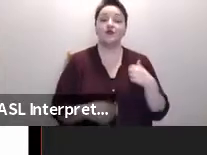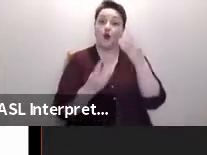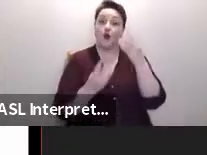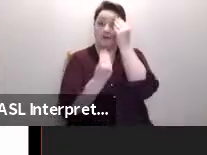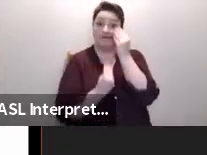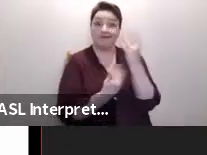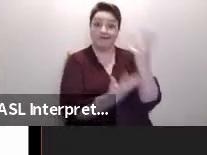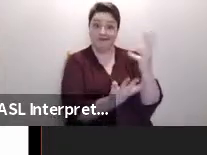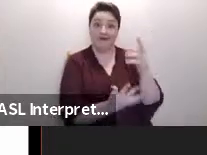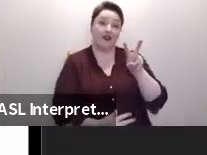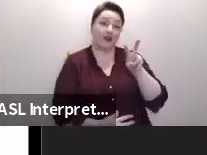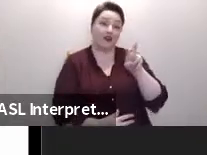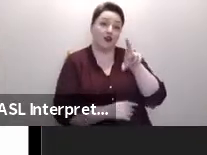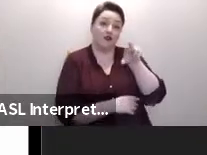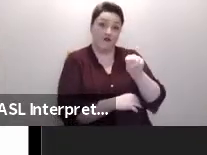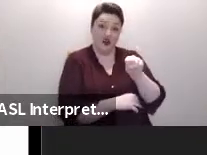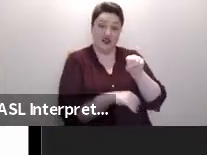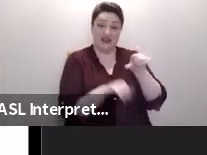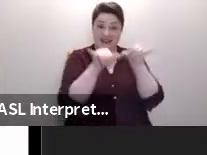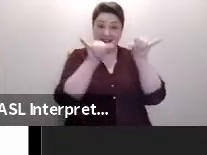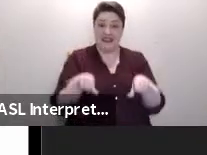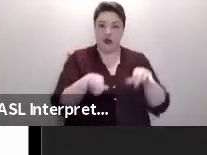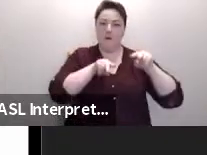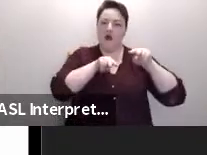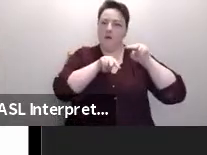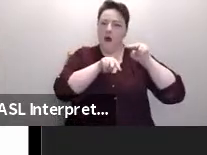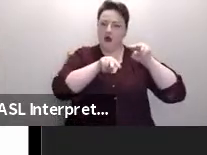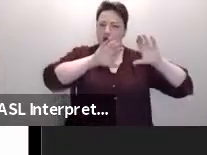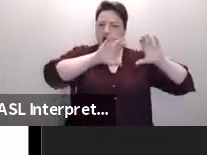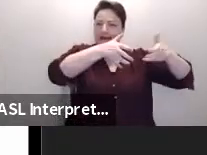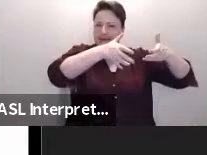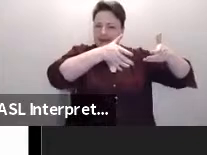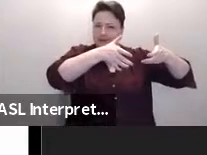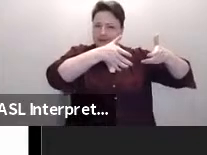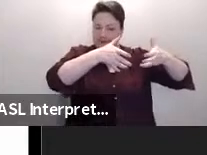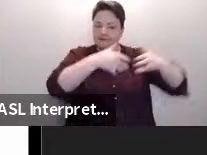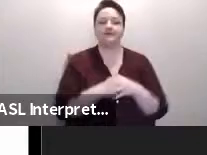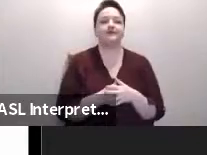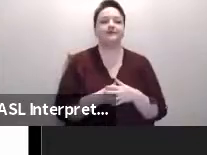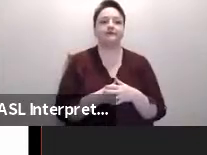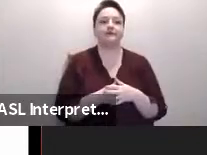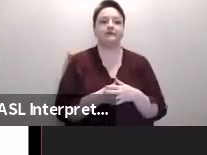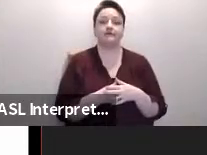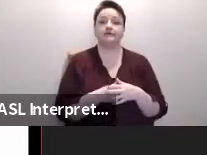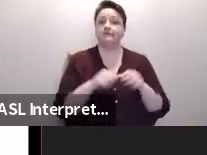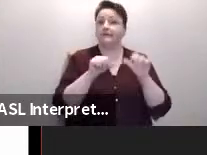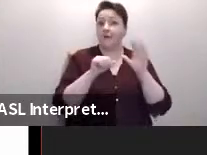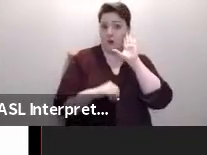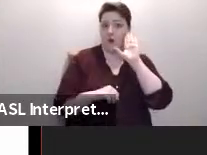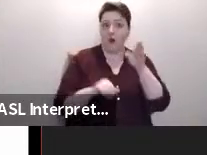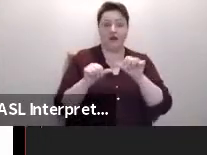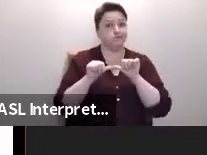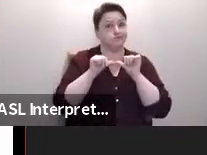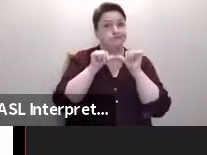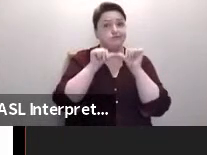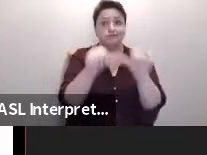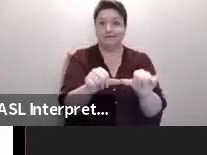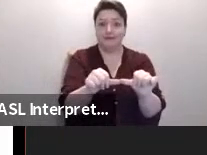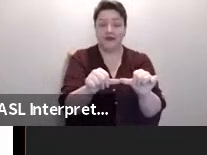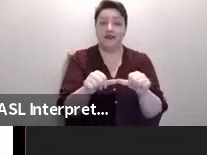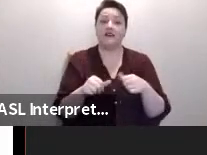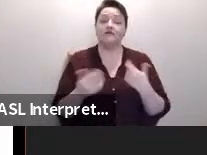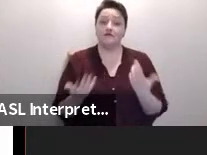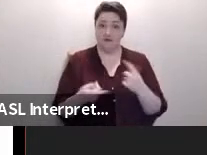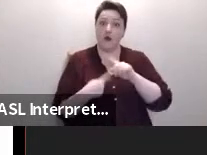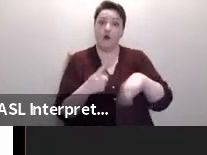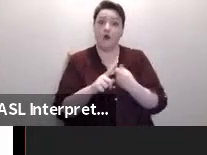system. And so this will be monitored continuously. For as long as vaccines are being given, there